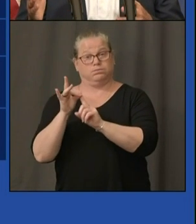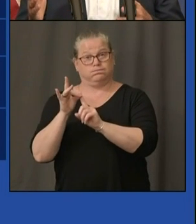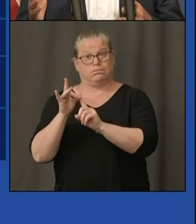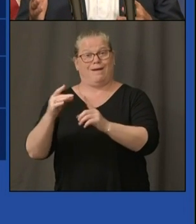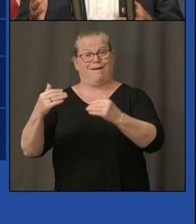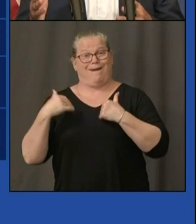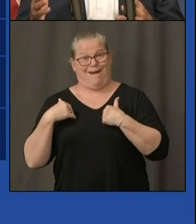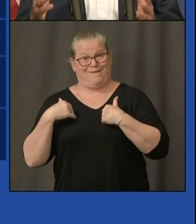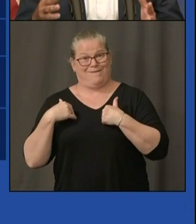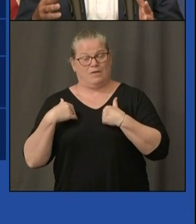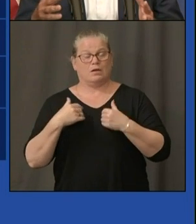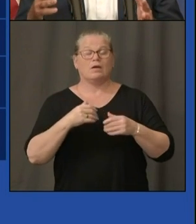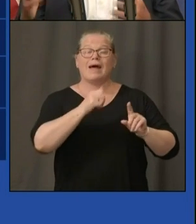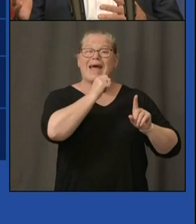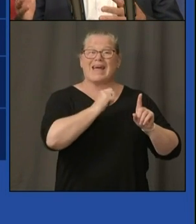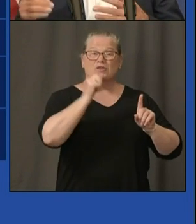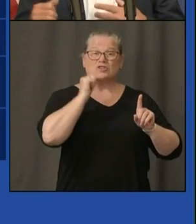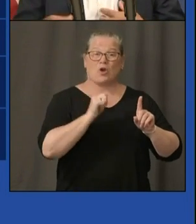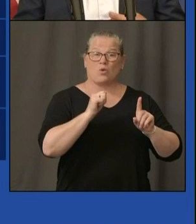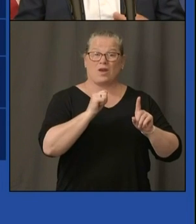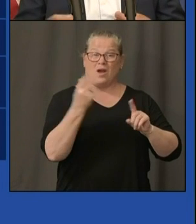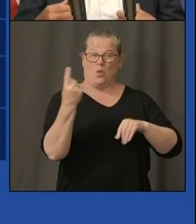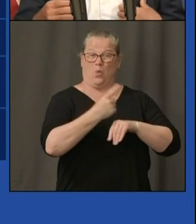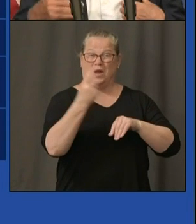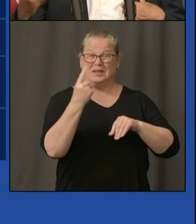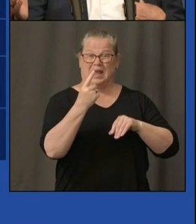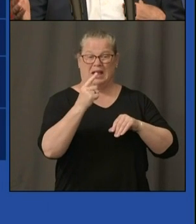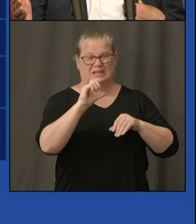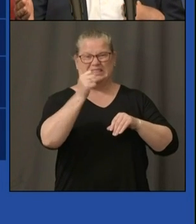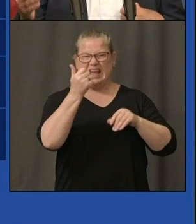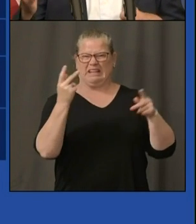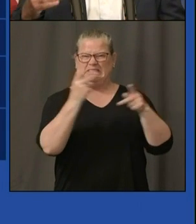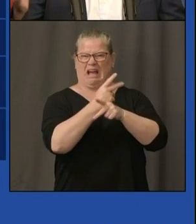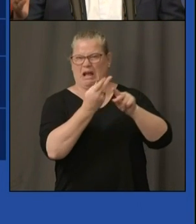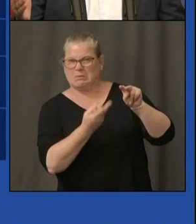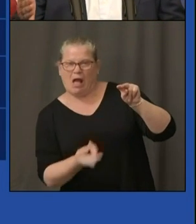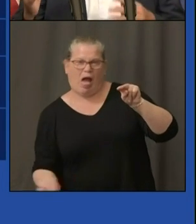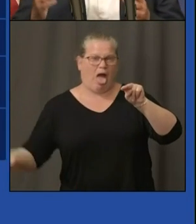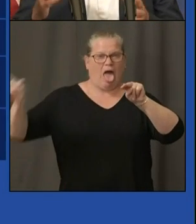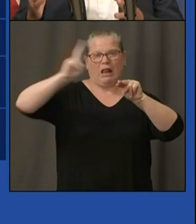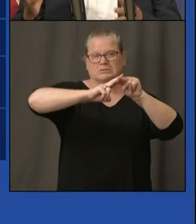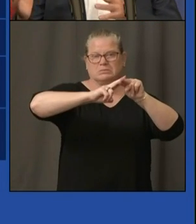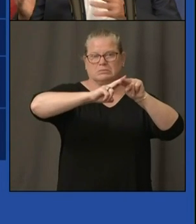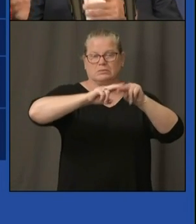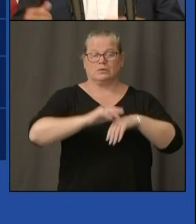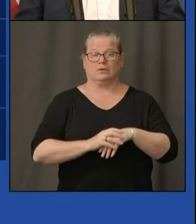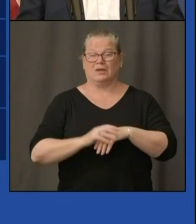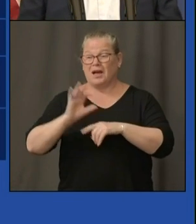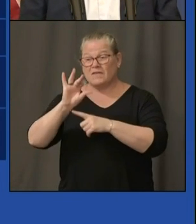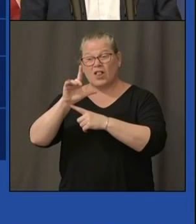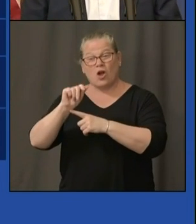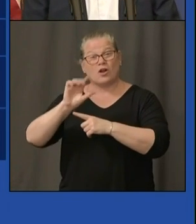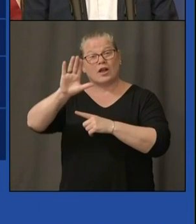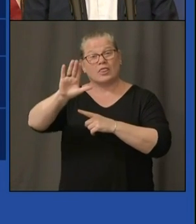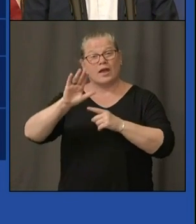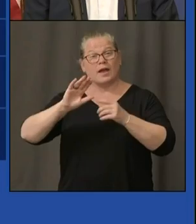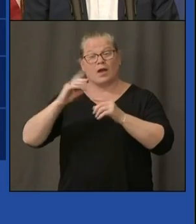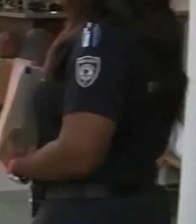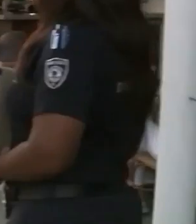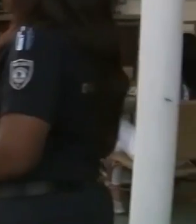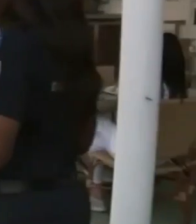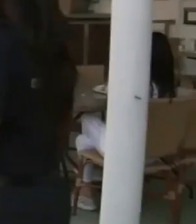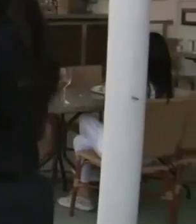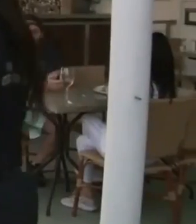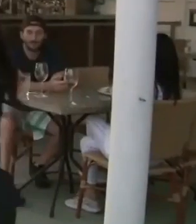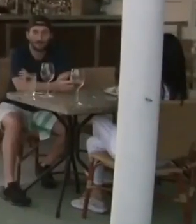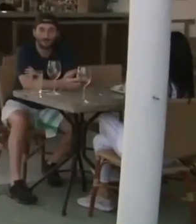that number of cases test positive in one day. Florida had 30 or 40 times that number test positive over the course of one day.